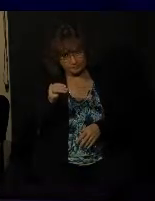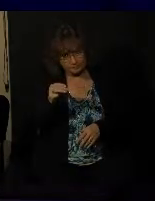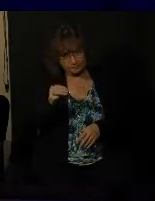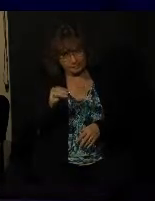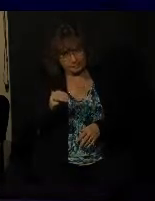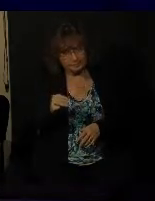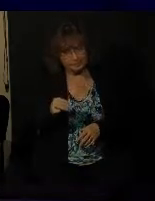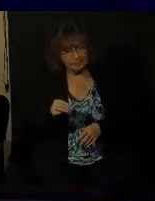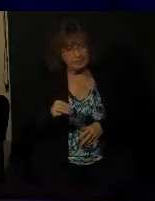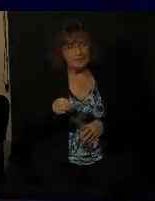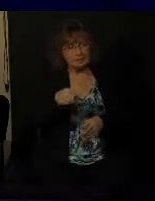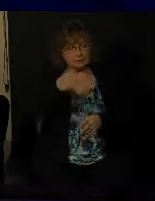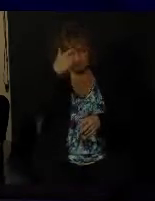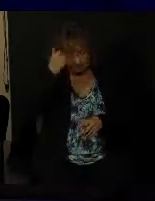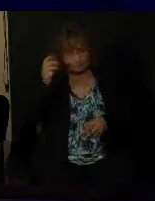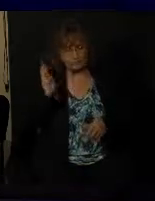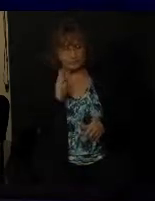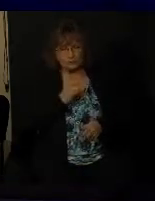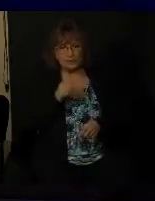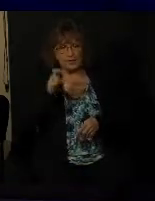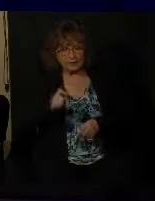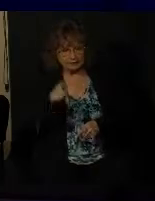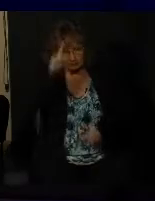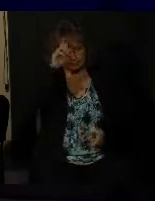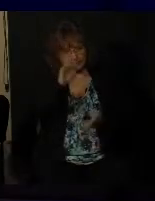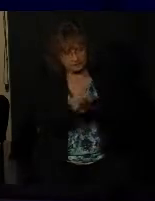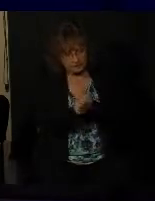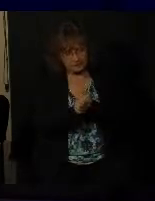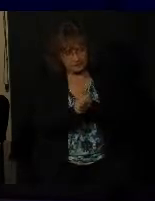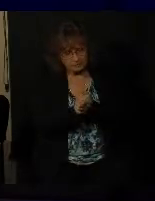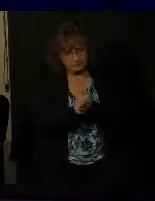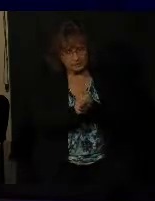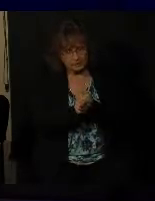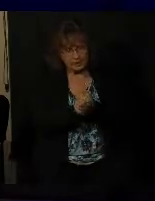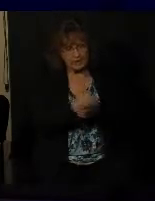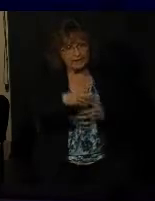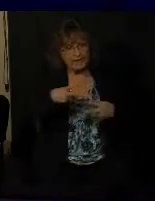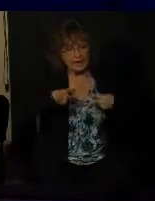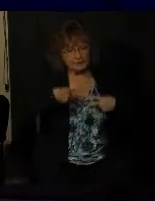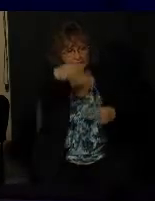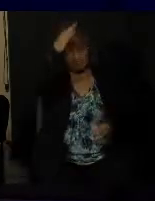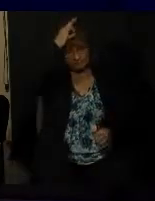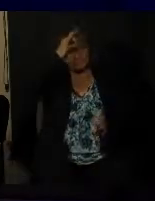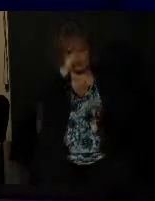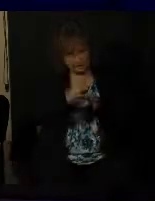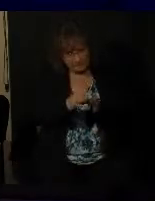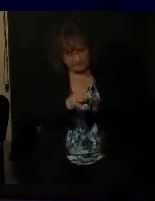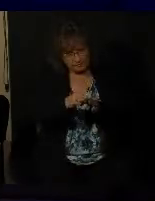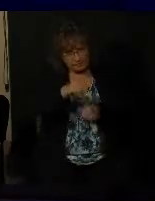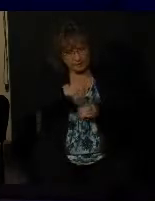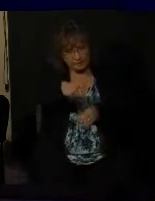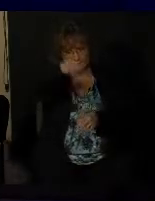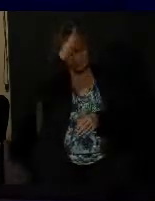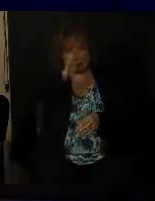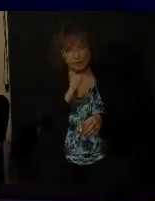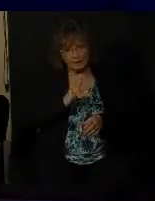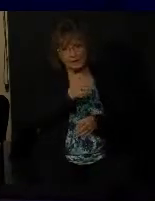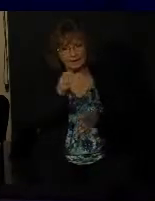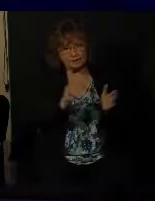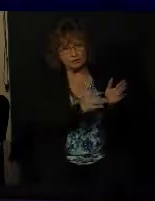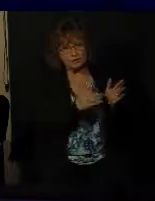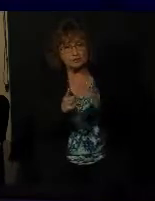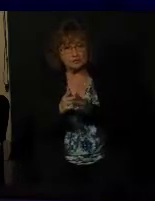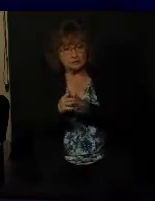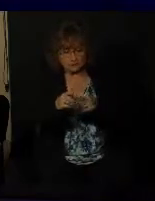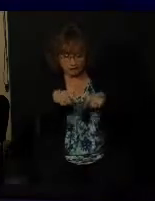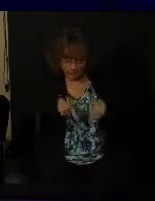my excitement is that God is doing something. God is at work, and we see it. Tell the world and tell the church.